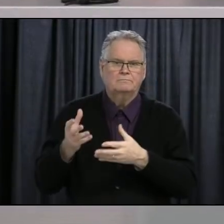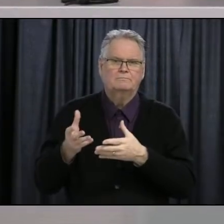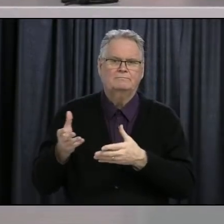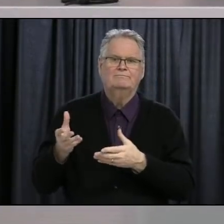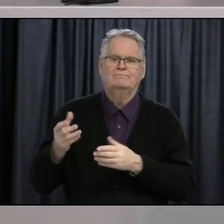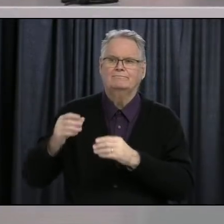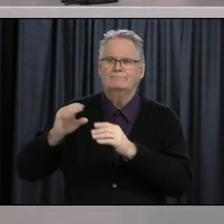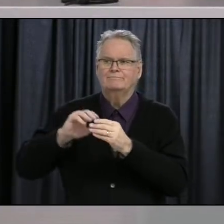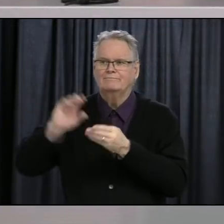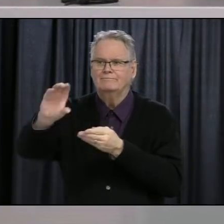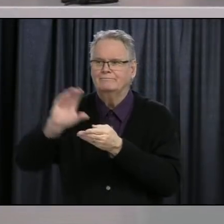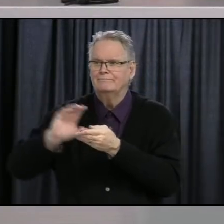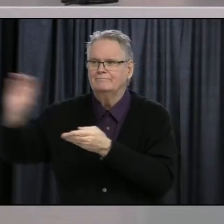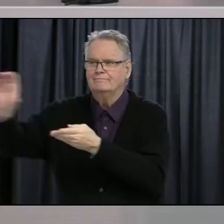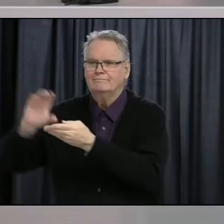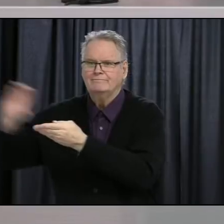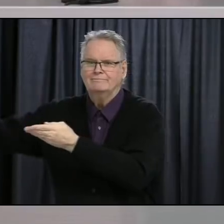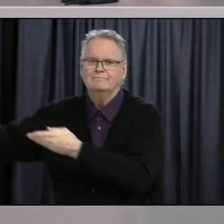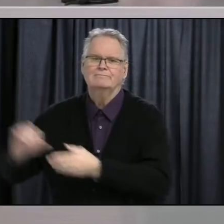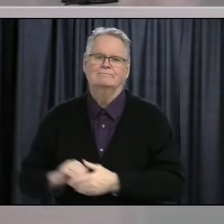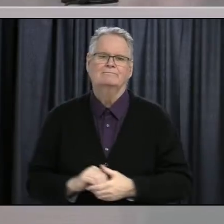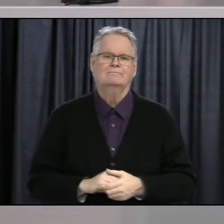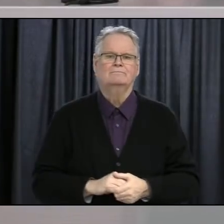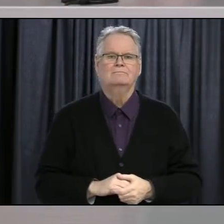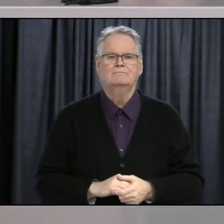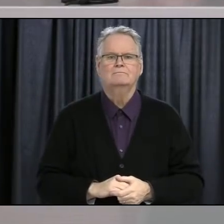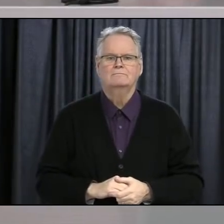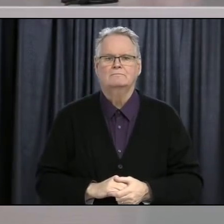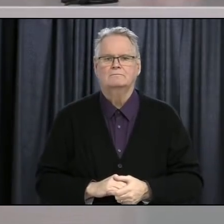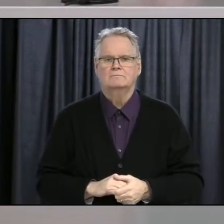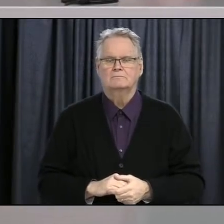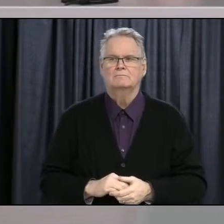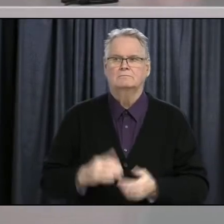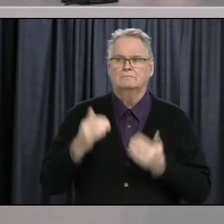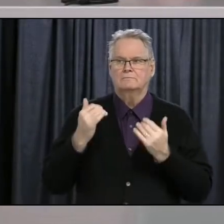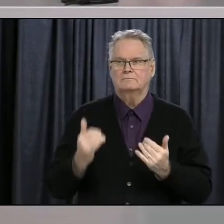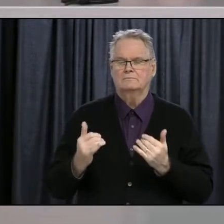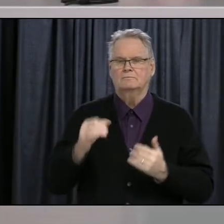Our next questions are from Noah Shepard with VOCM. Please go ahead.